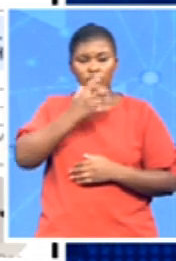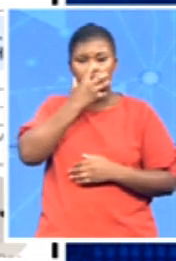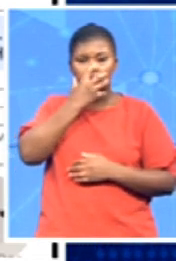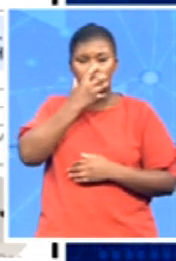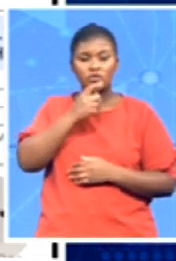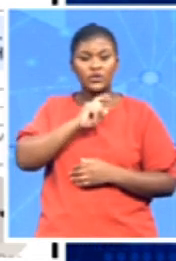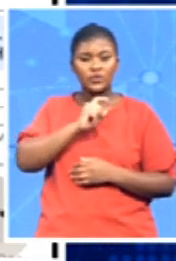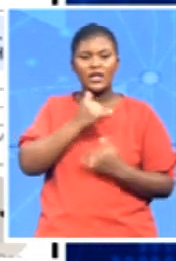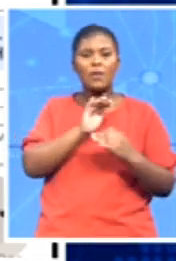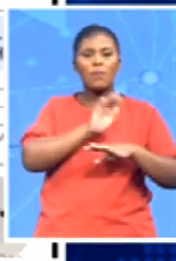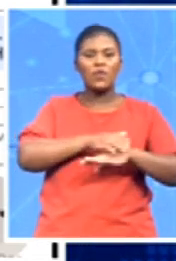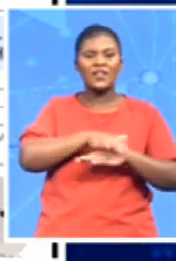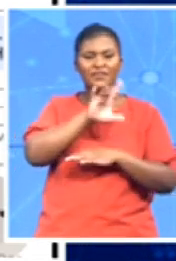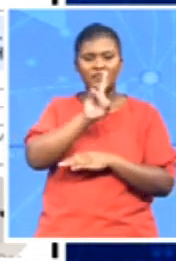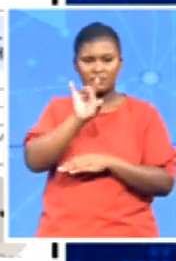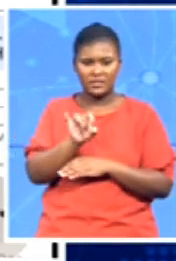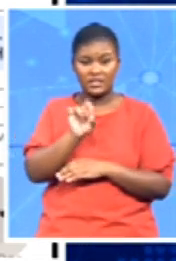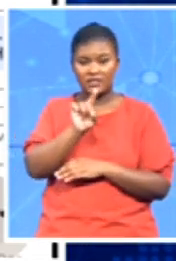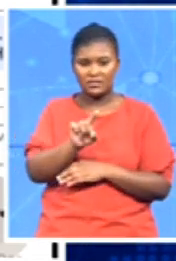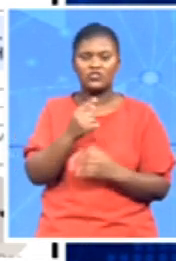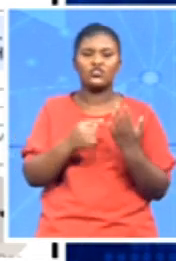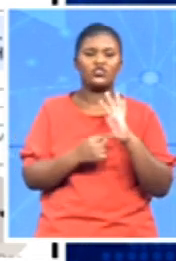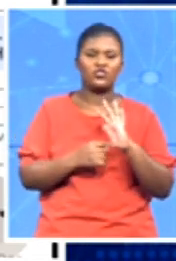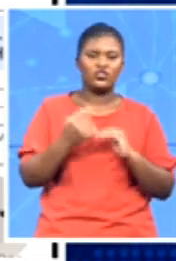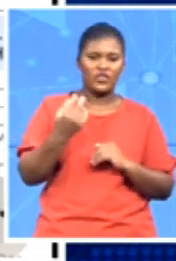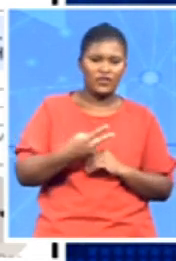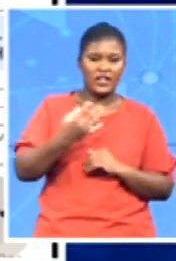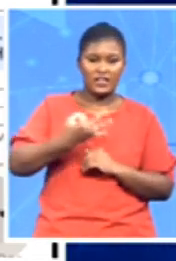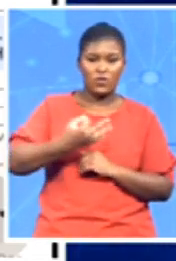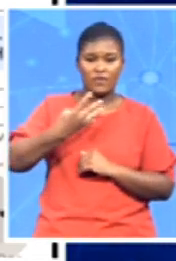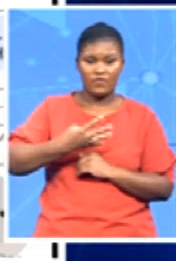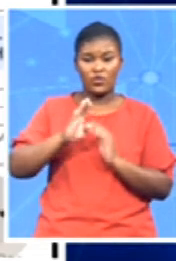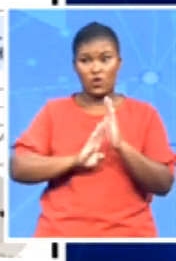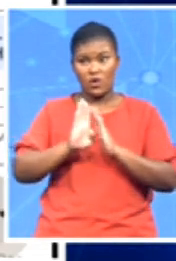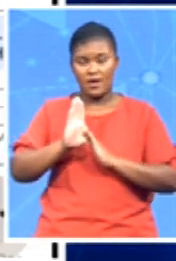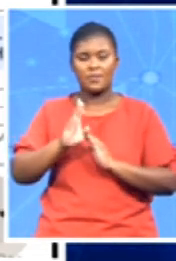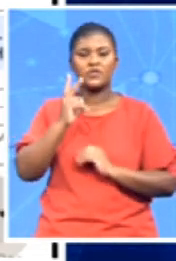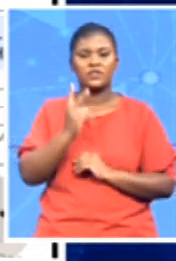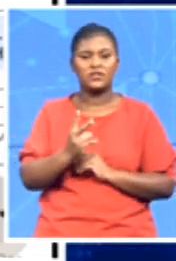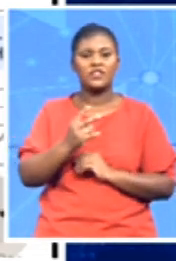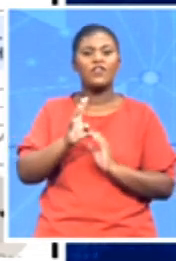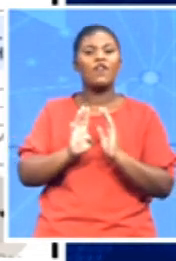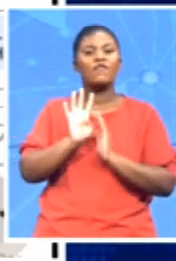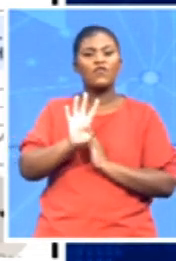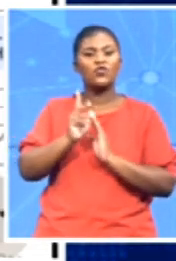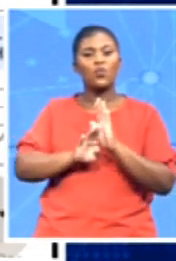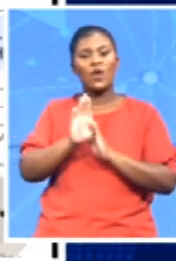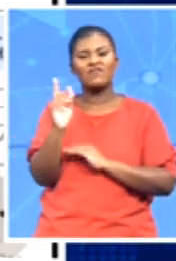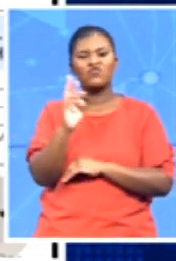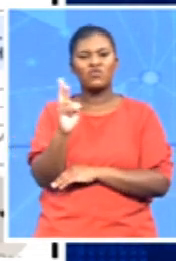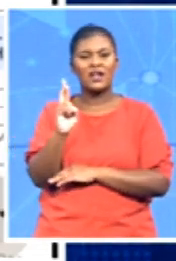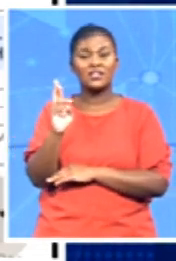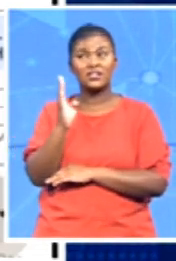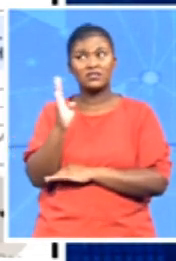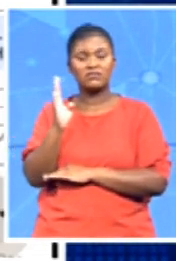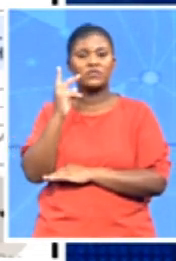triggers the first one, second one, third one, fourth one. We go up. You can see in the fourth wave to the right-hand side, we have never gotten to